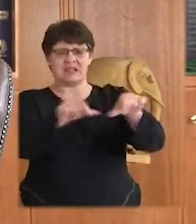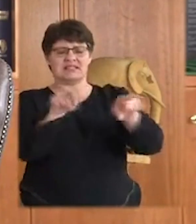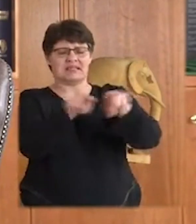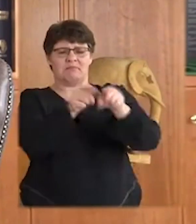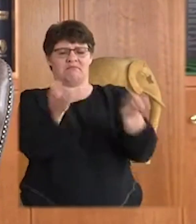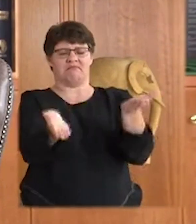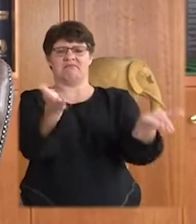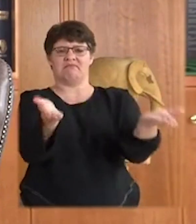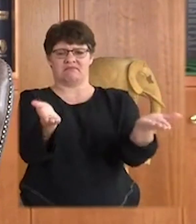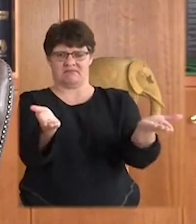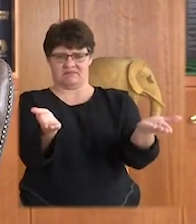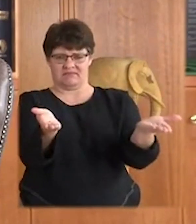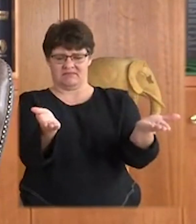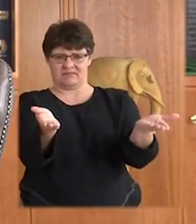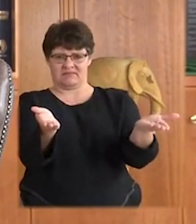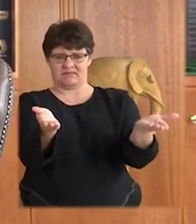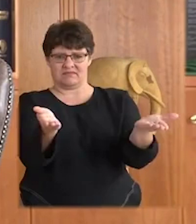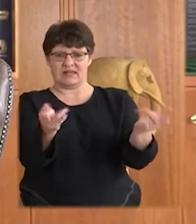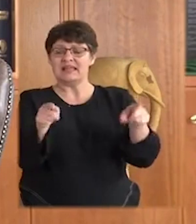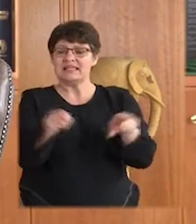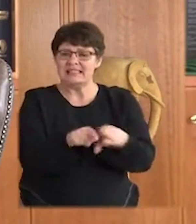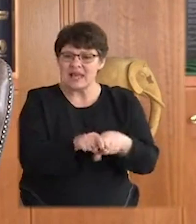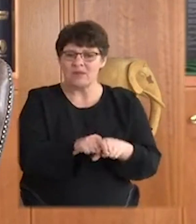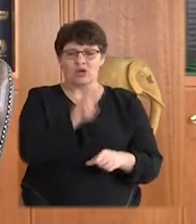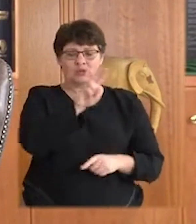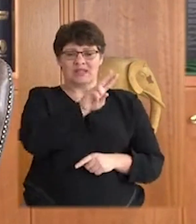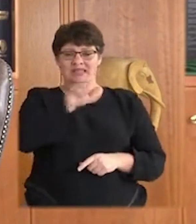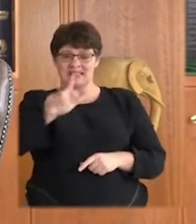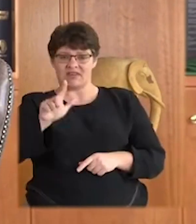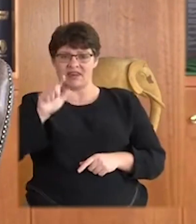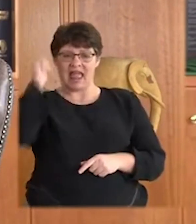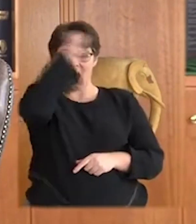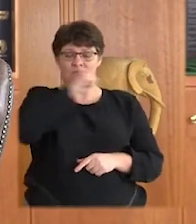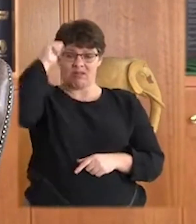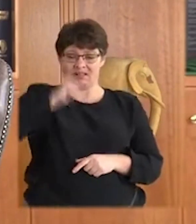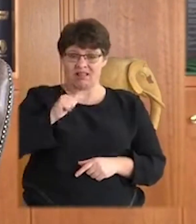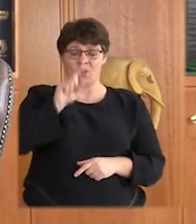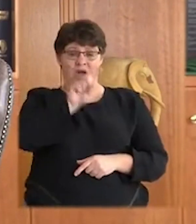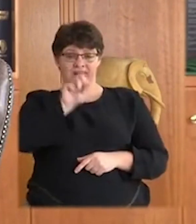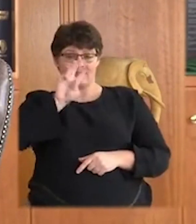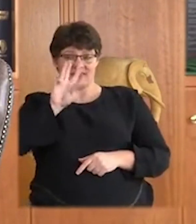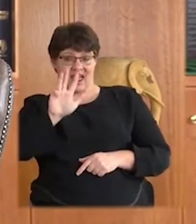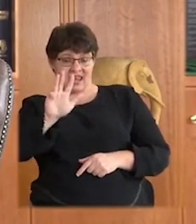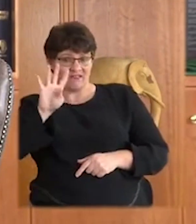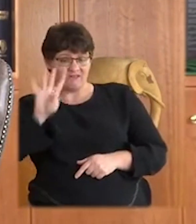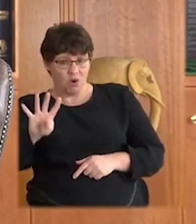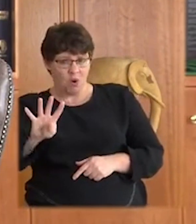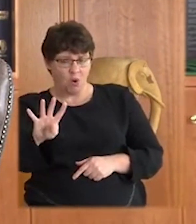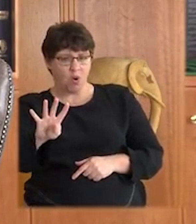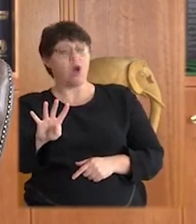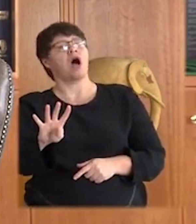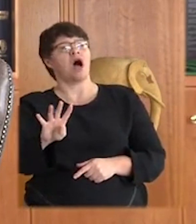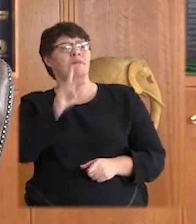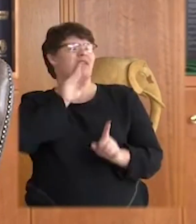The promise we made on the 27th of April 1994 can no longer be